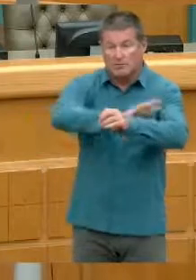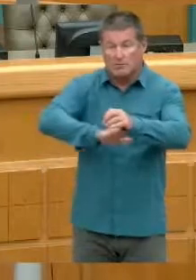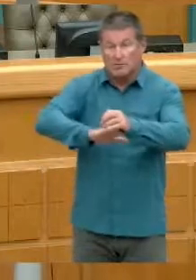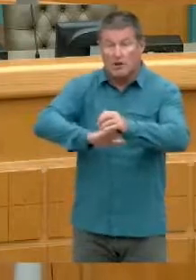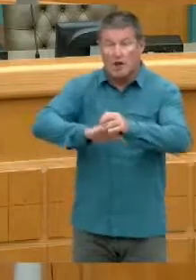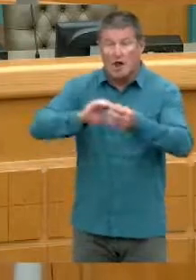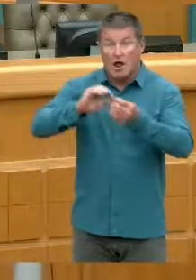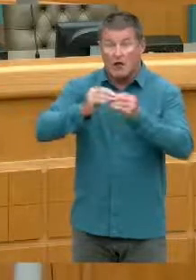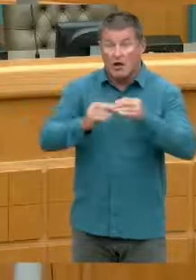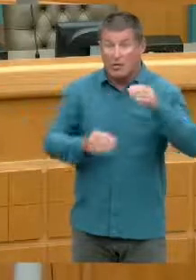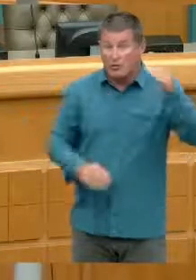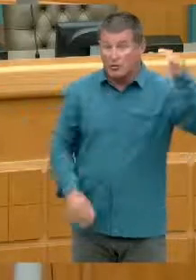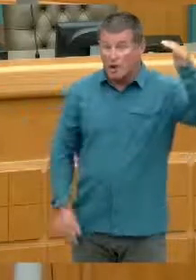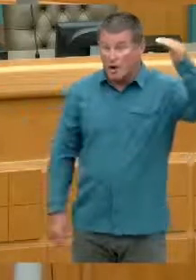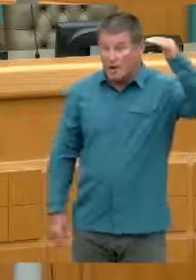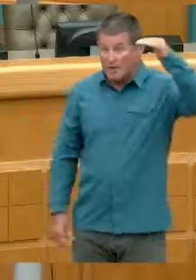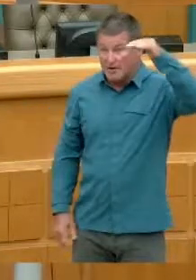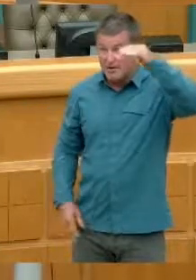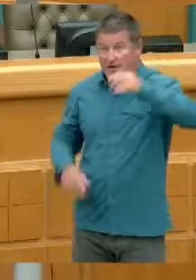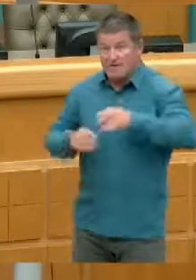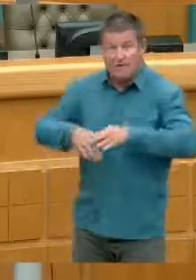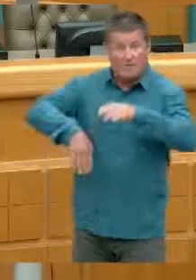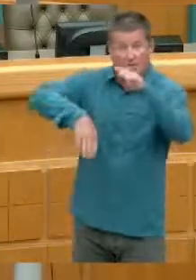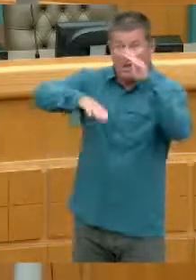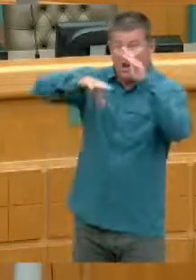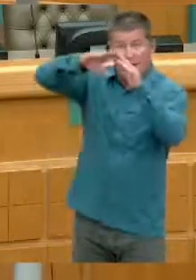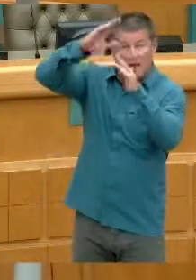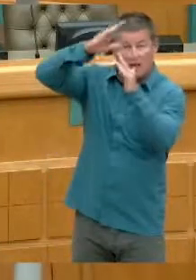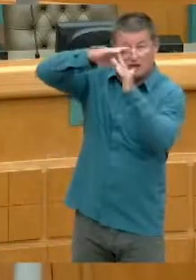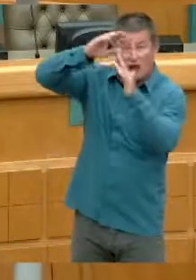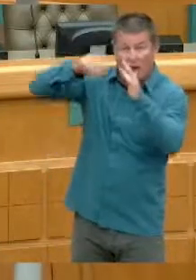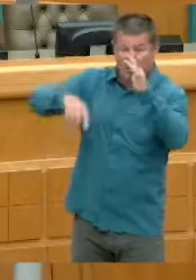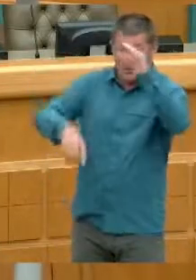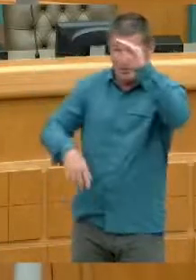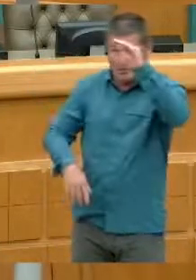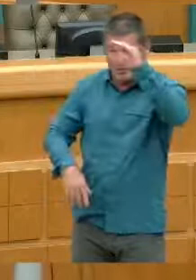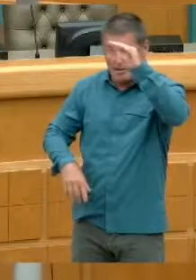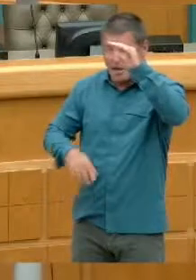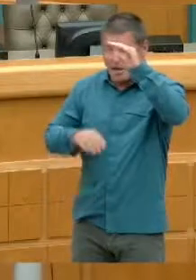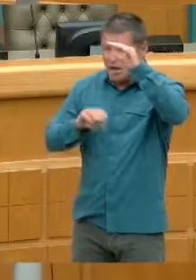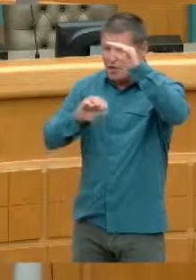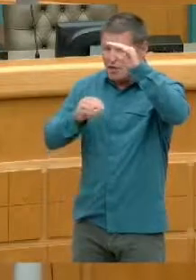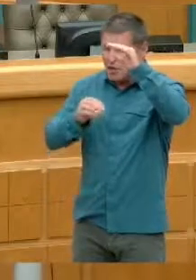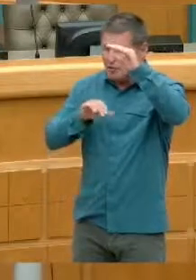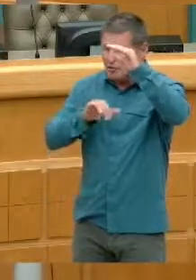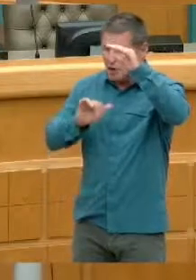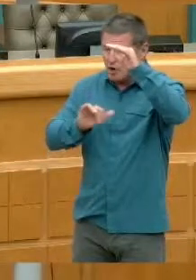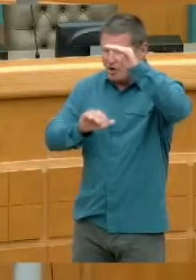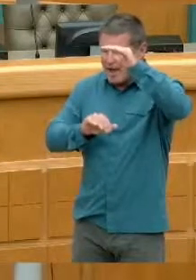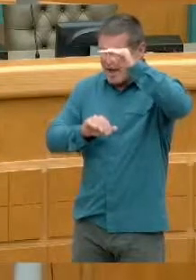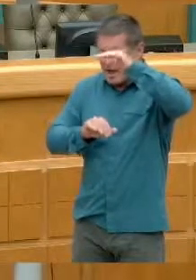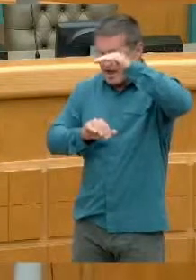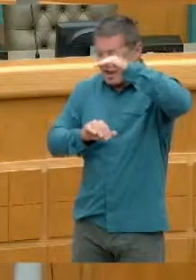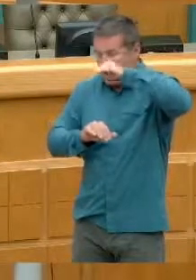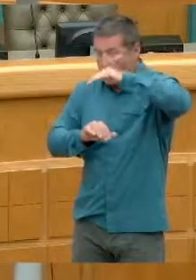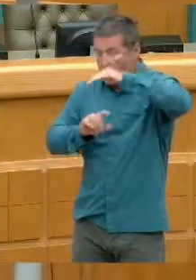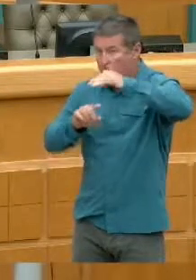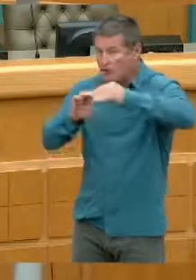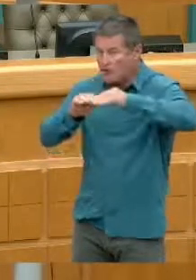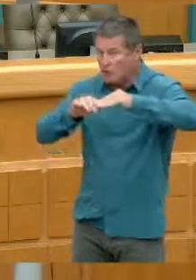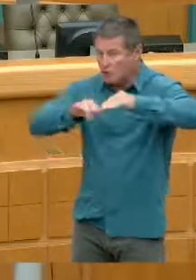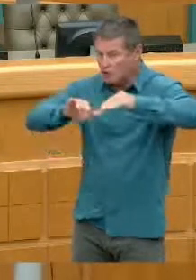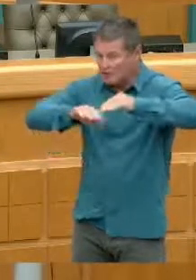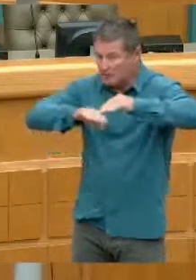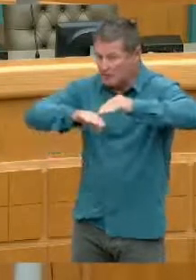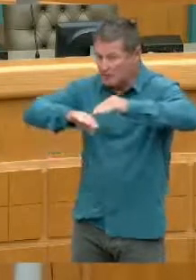actually still rising on about the same trajectory we were before the outbreaks. So the outbreaks, they drove higher case numbers